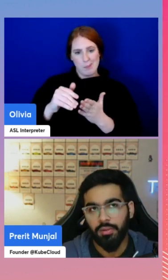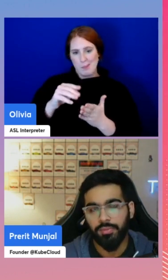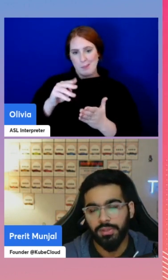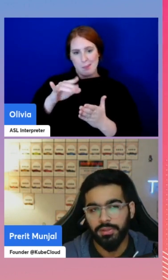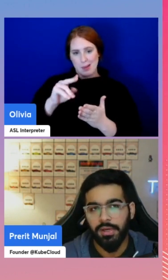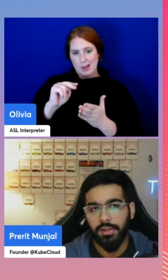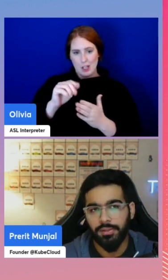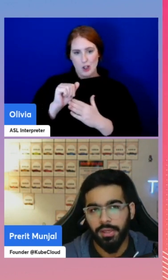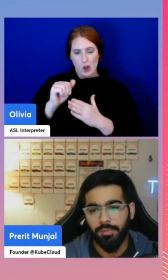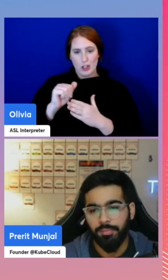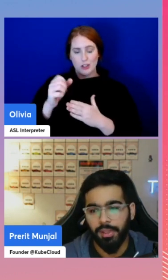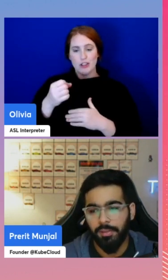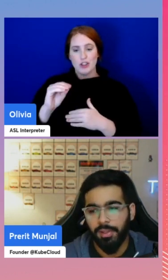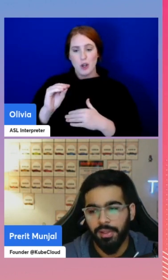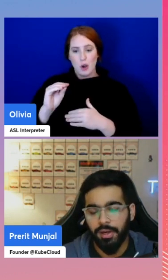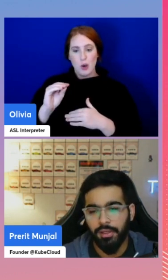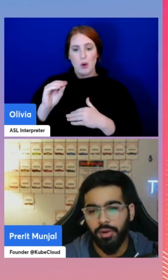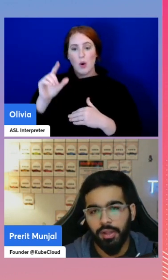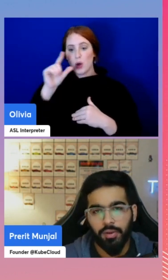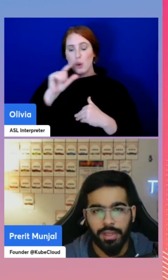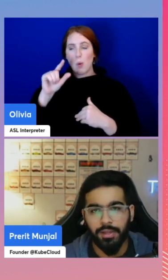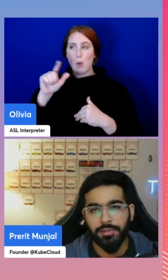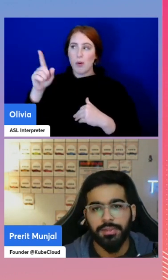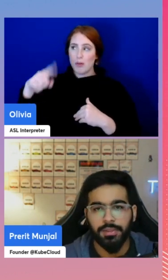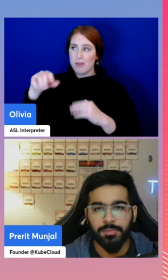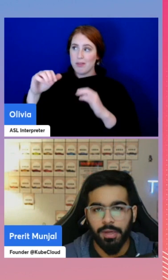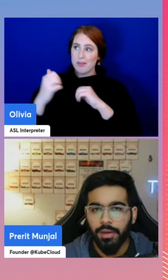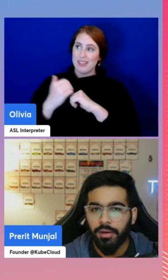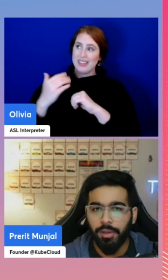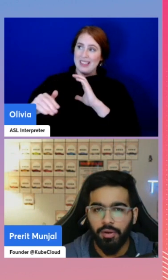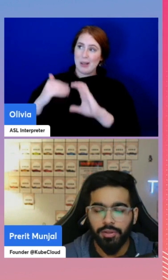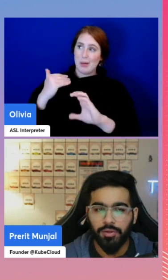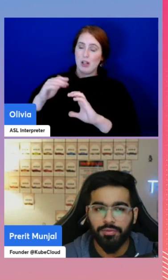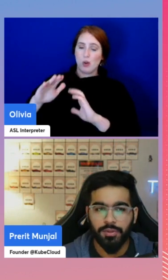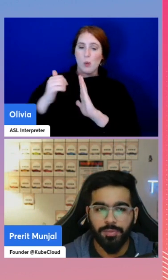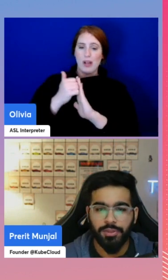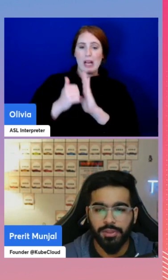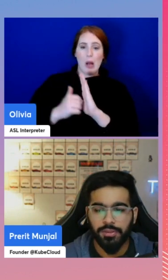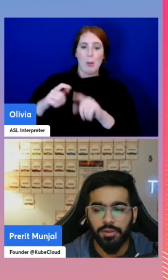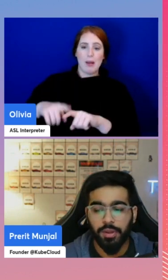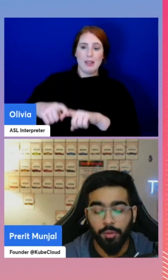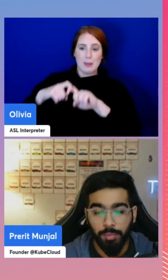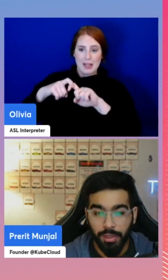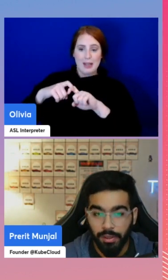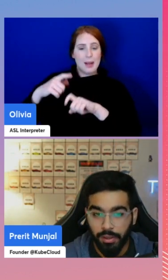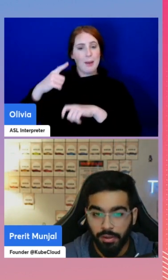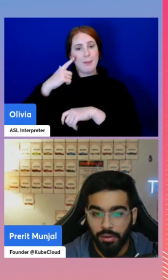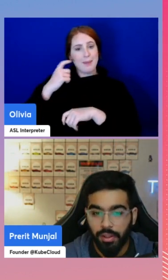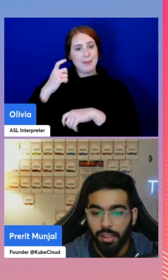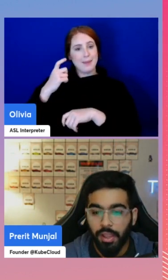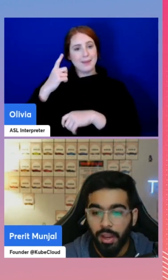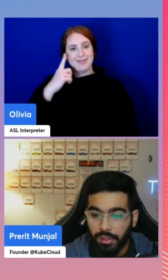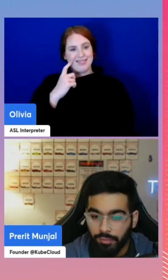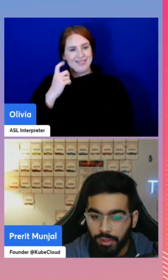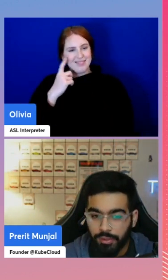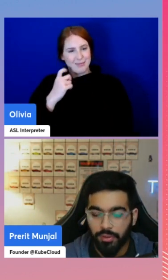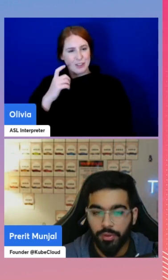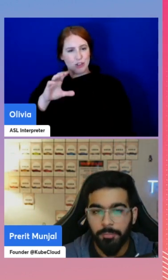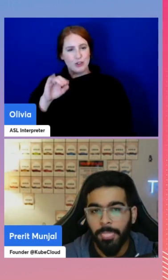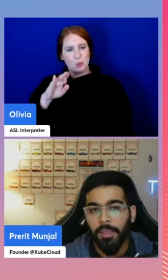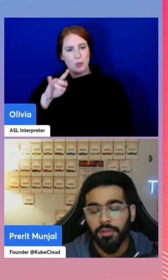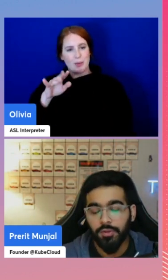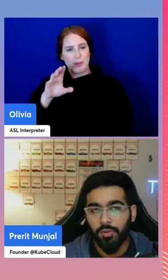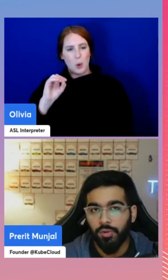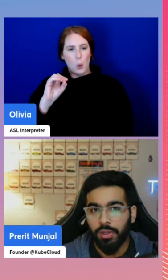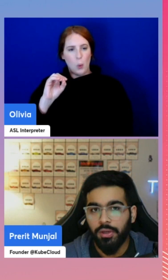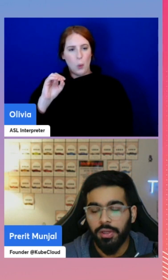Google just sent us an email that your account has been suspended because of suspicious crypto mining activities.